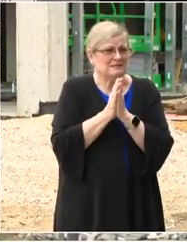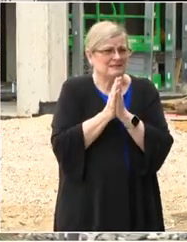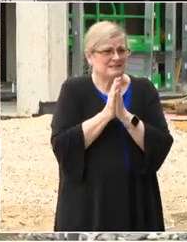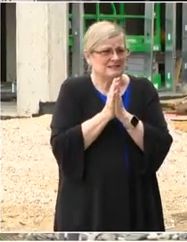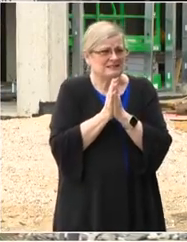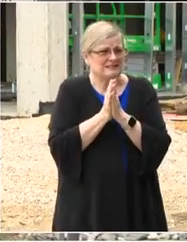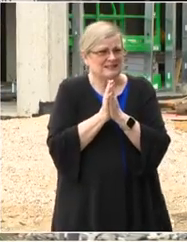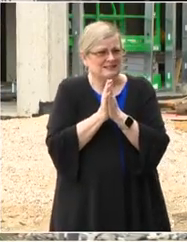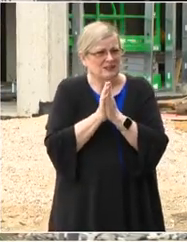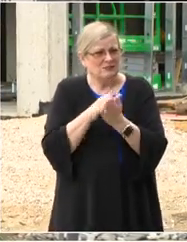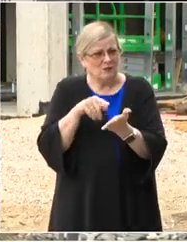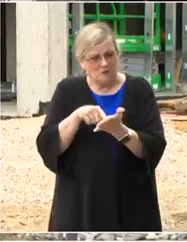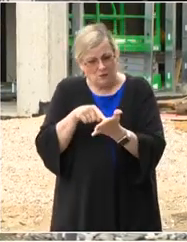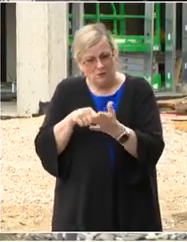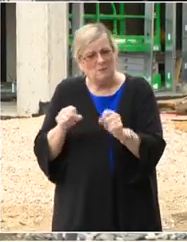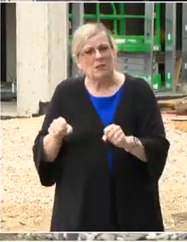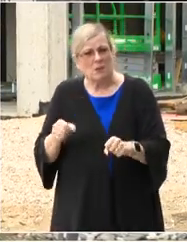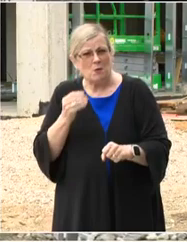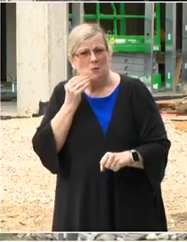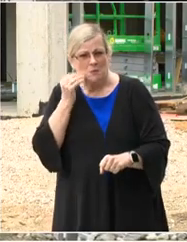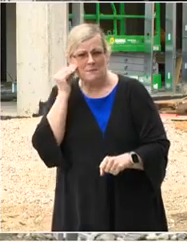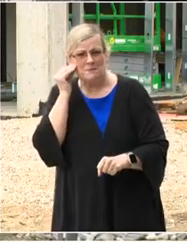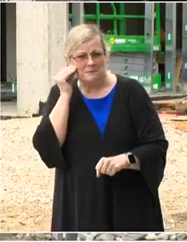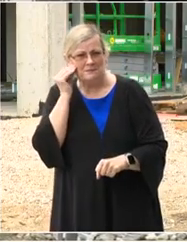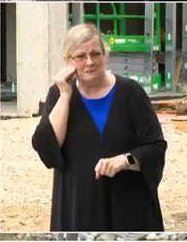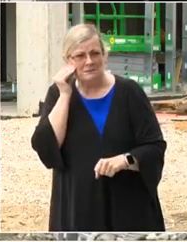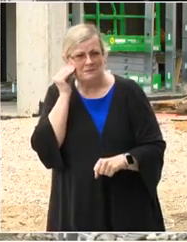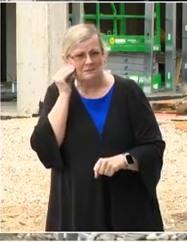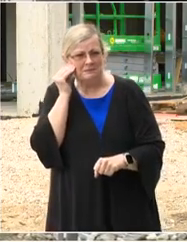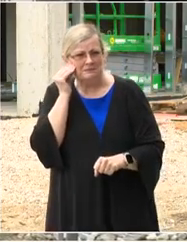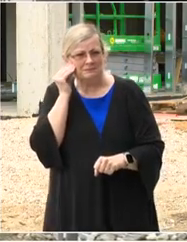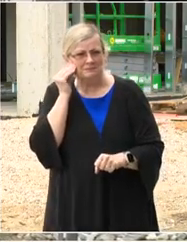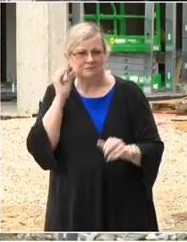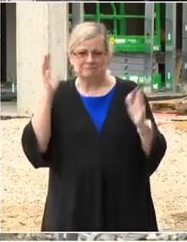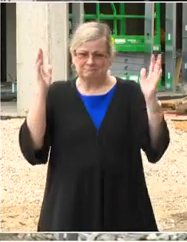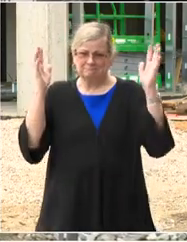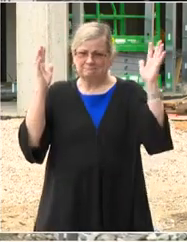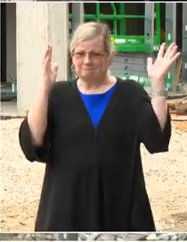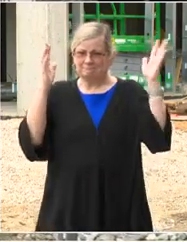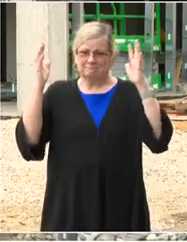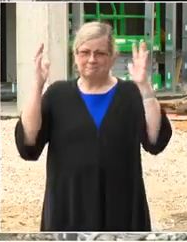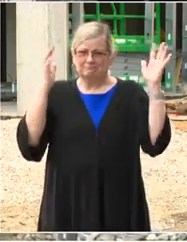housing. So give the community a round of applause for that.